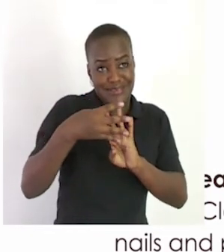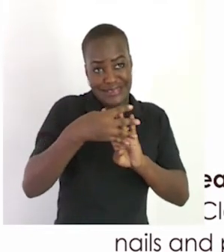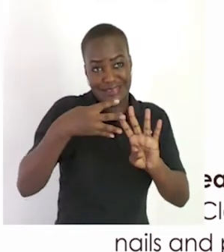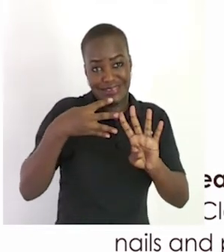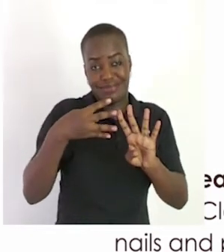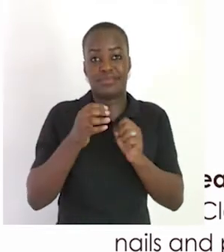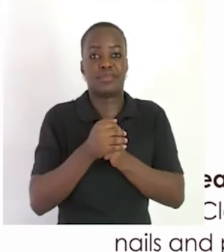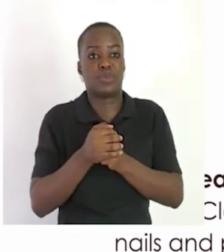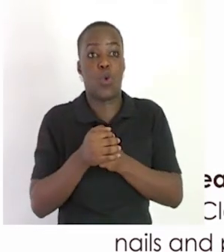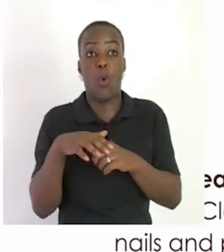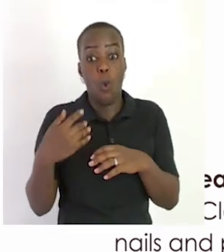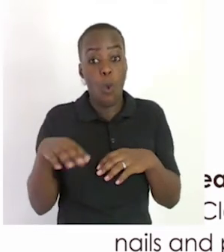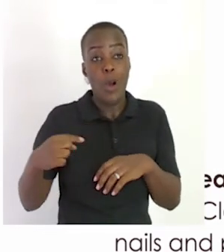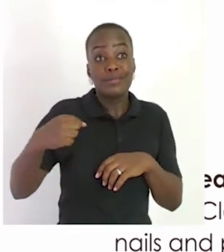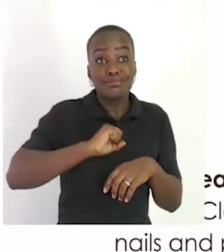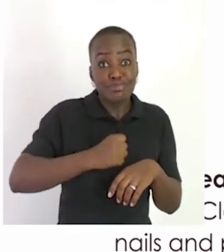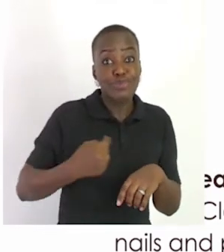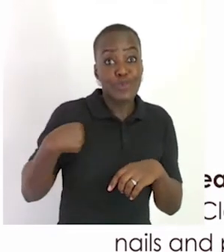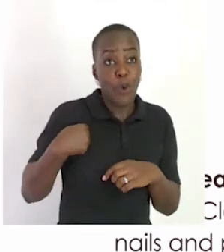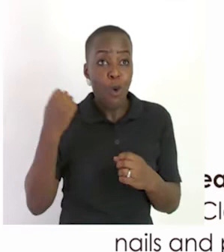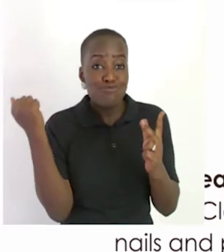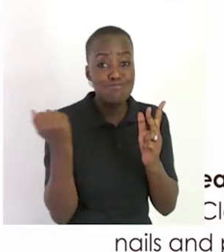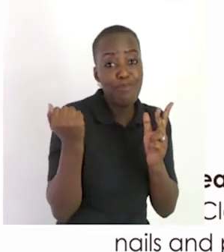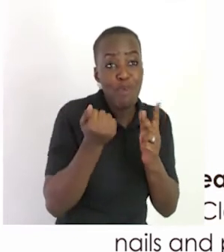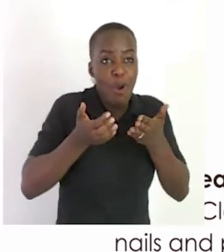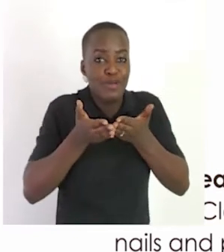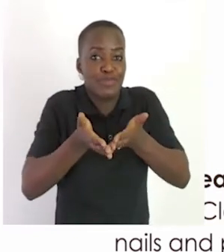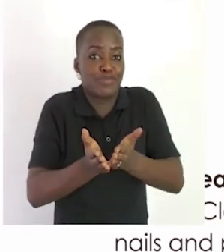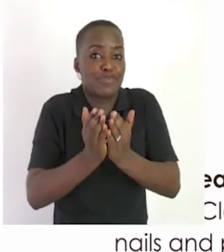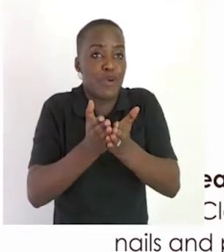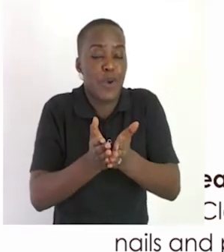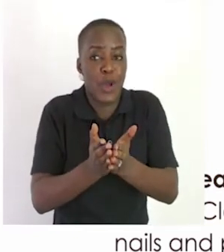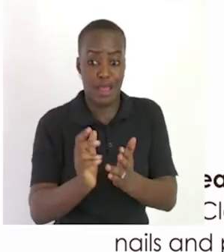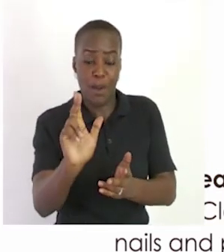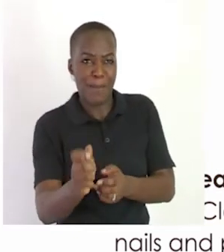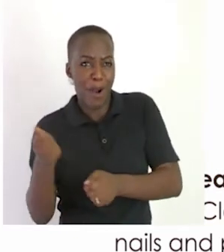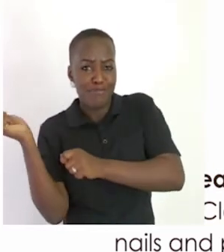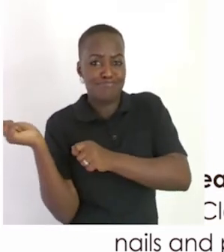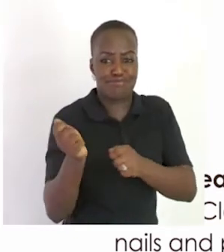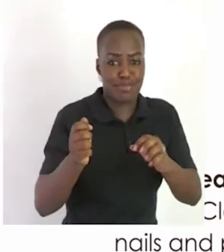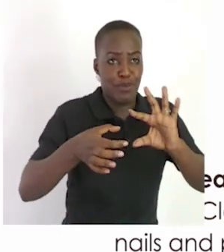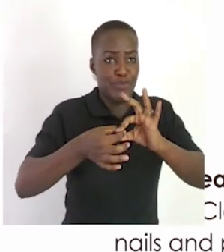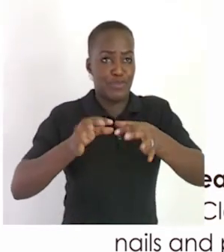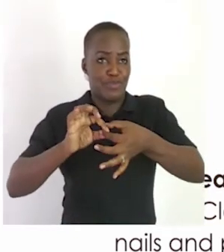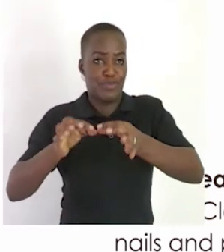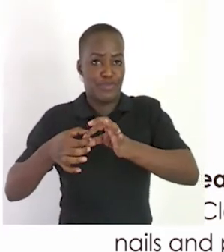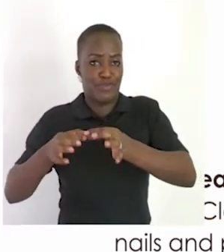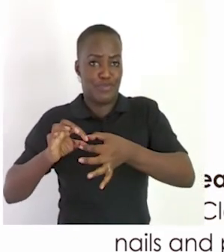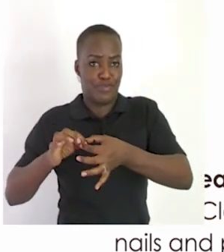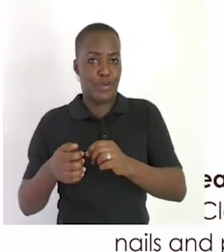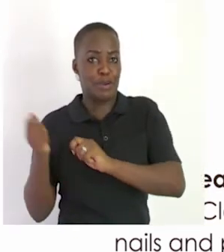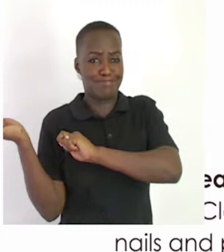He raided a ship to gain bait and hit a sailor in with